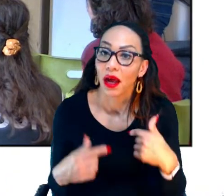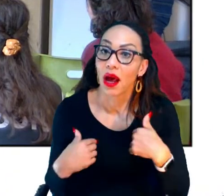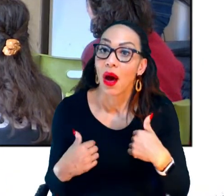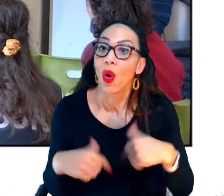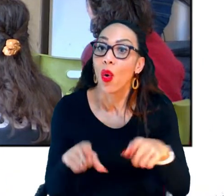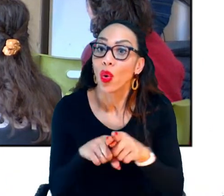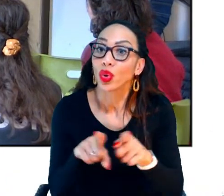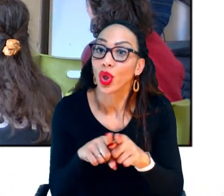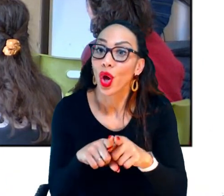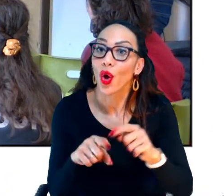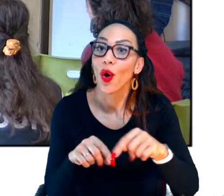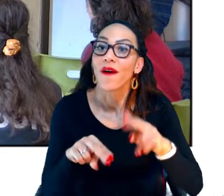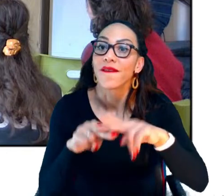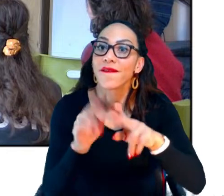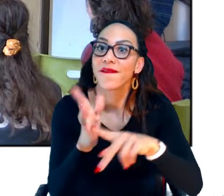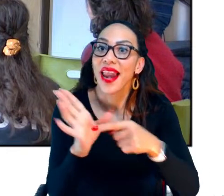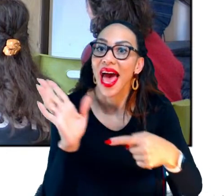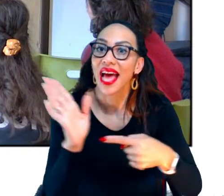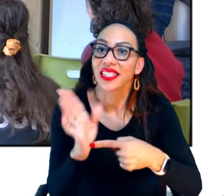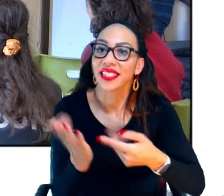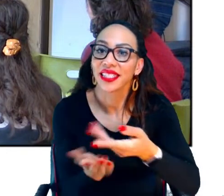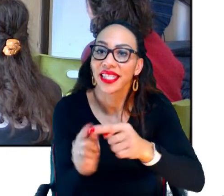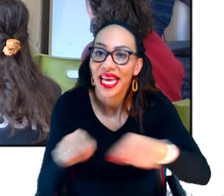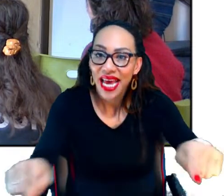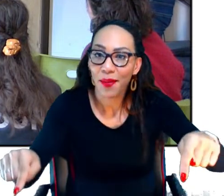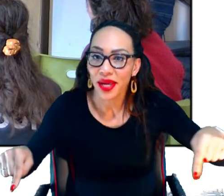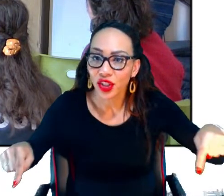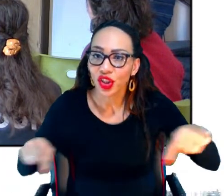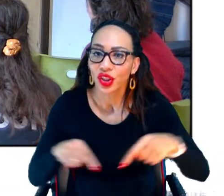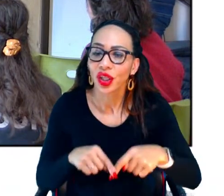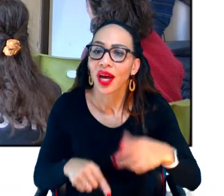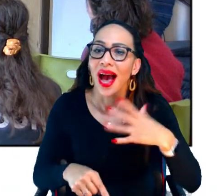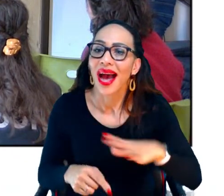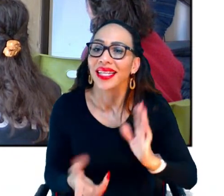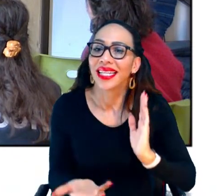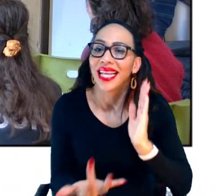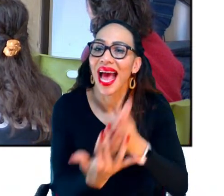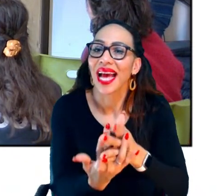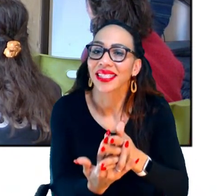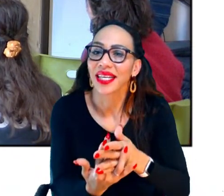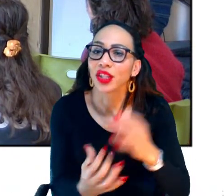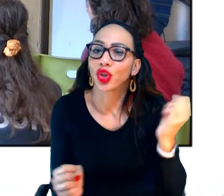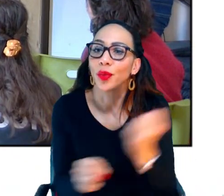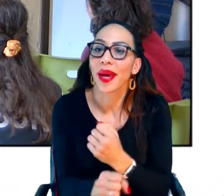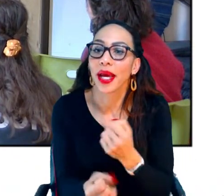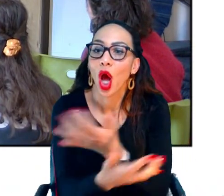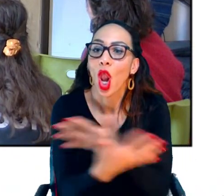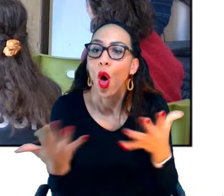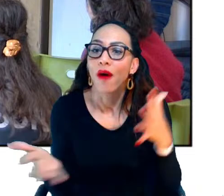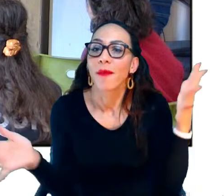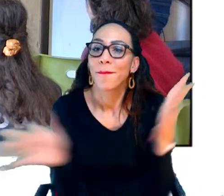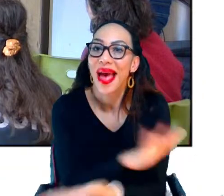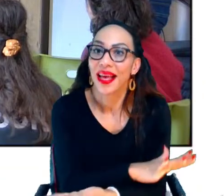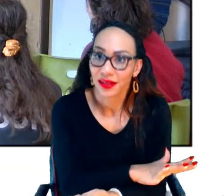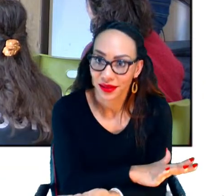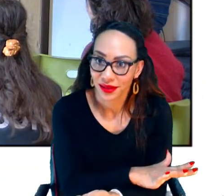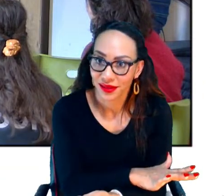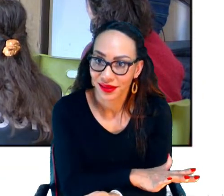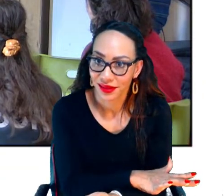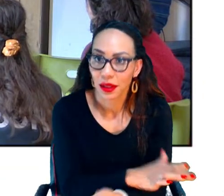it's about having access to the studio space where I can make a mess, really. So that's another important thing. So